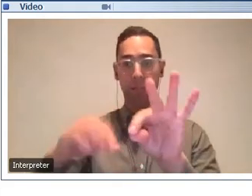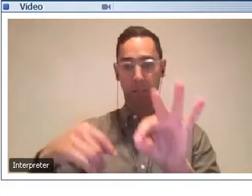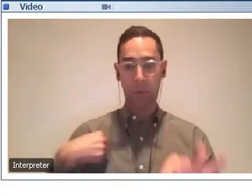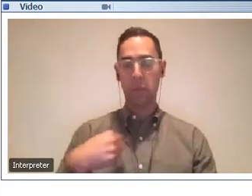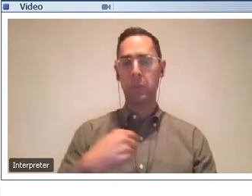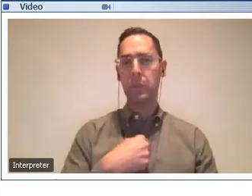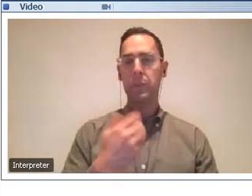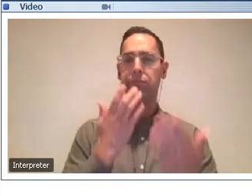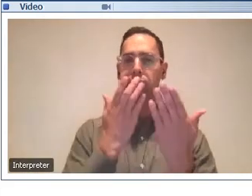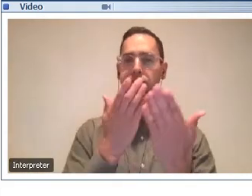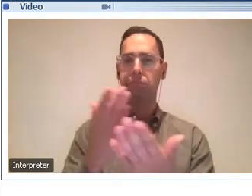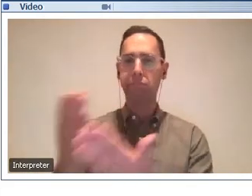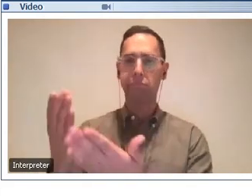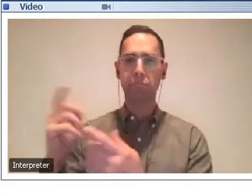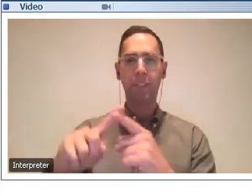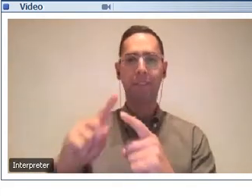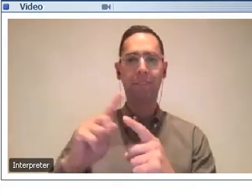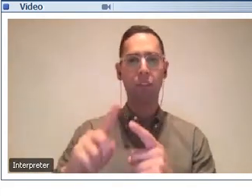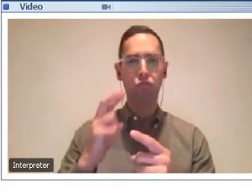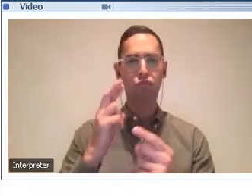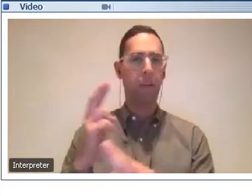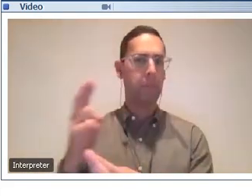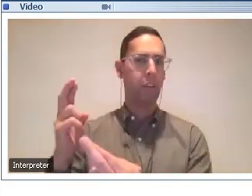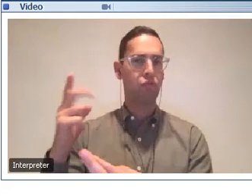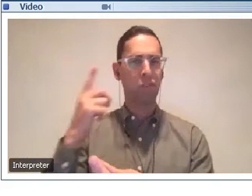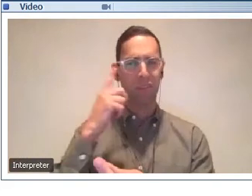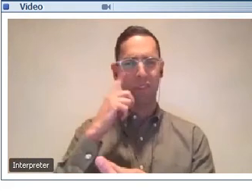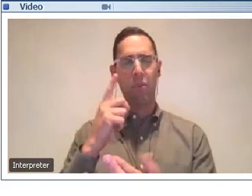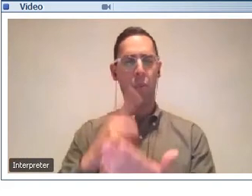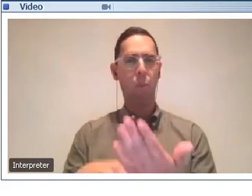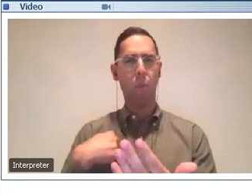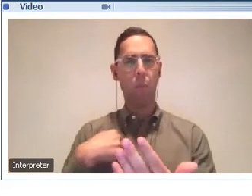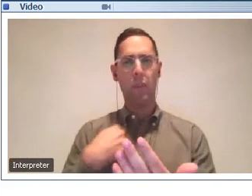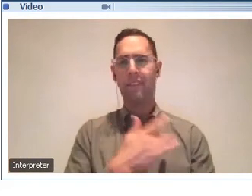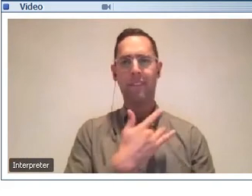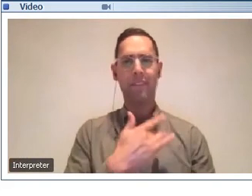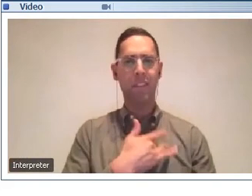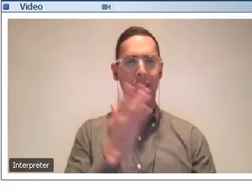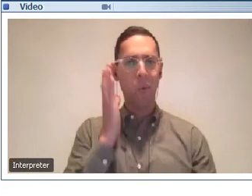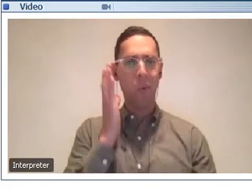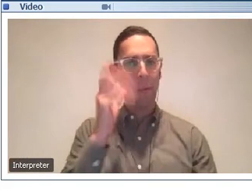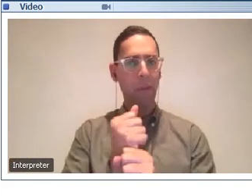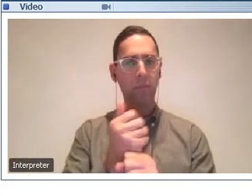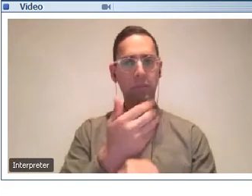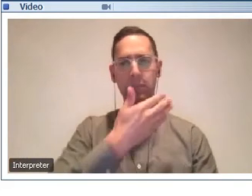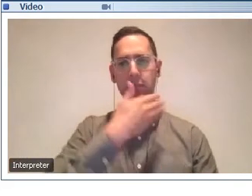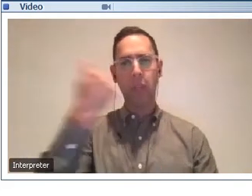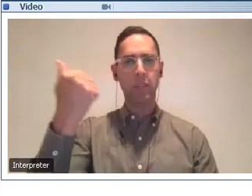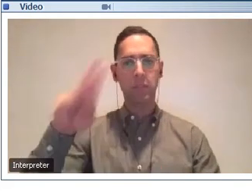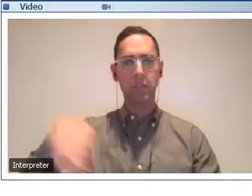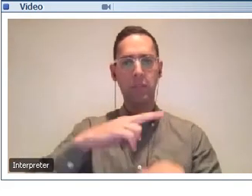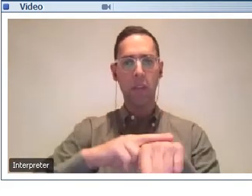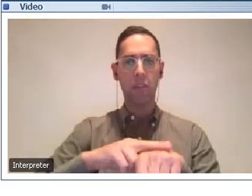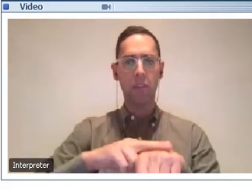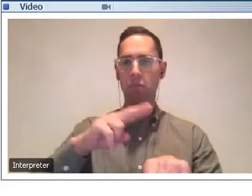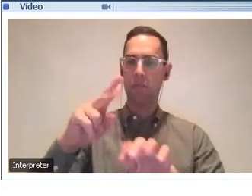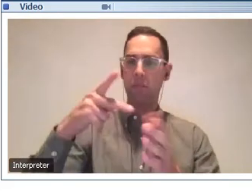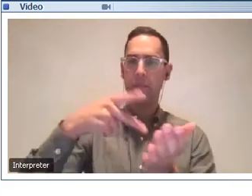of recommendations for things that we think will help to craft a comprehensive national paid leave